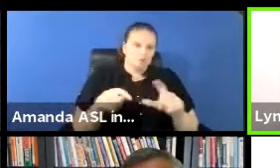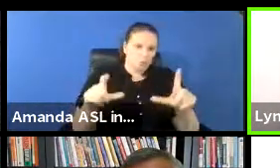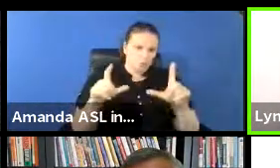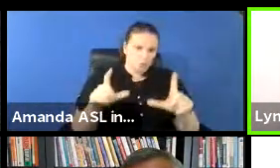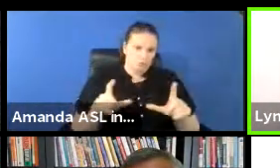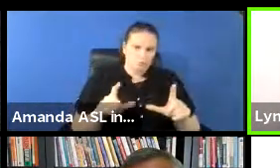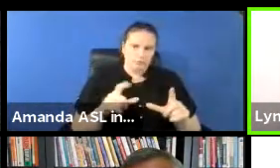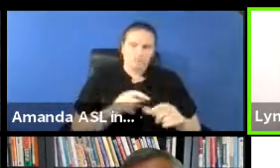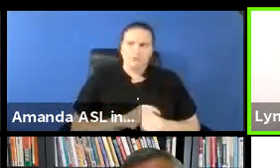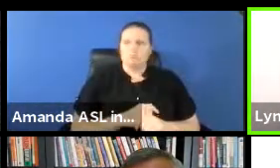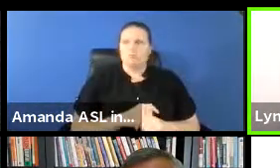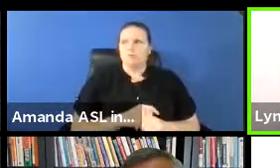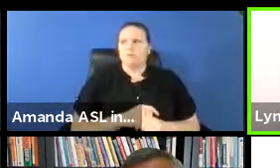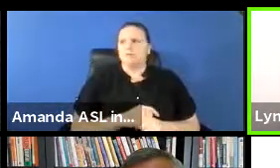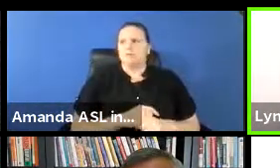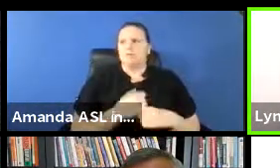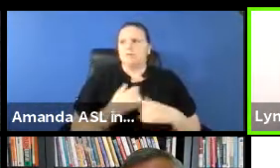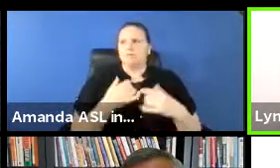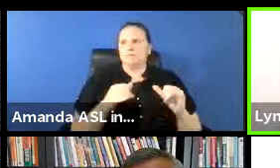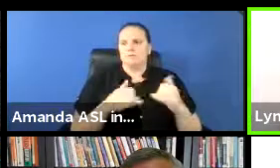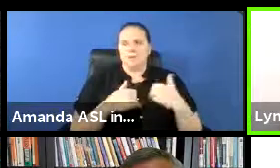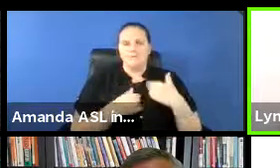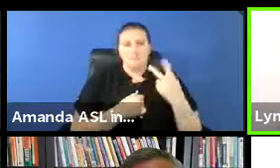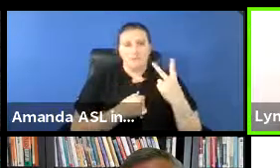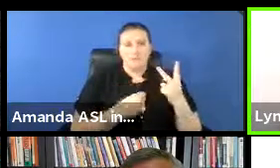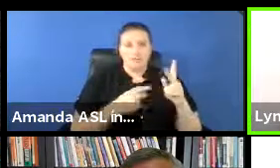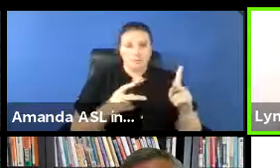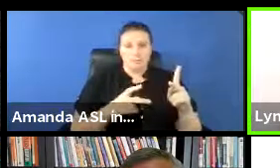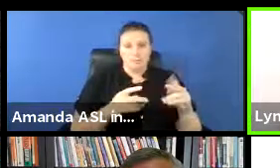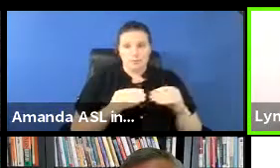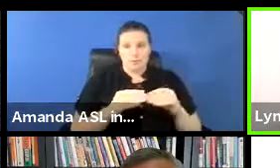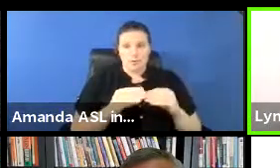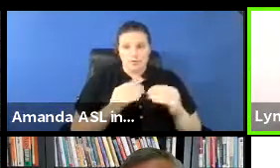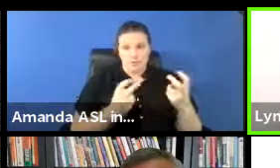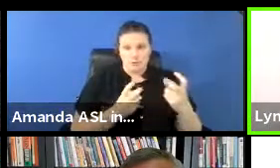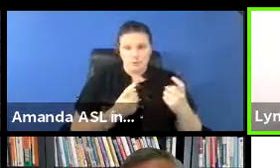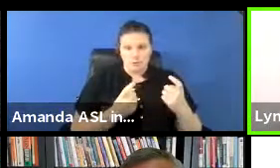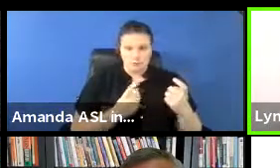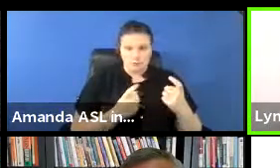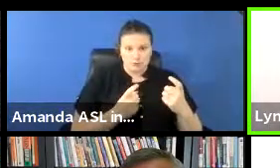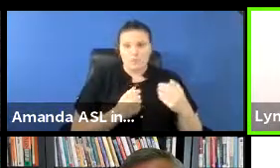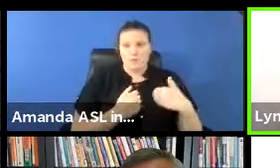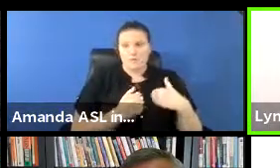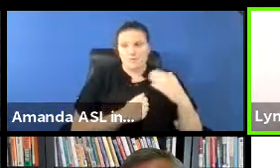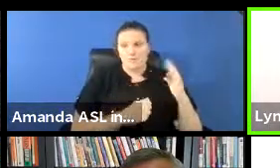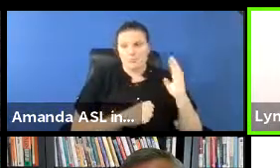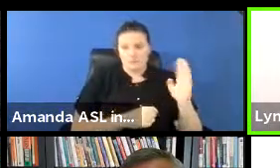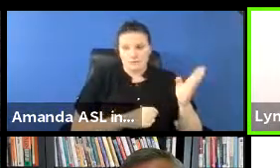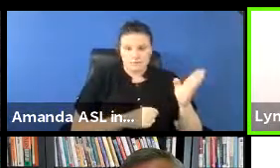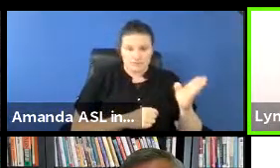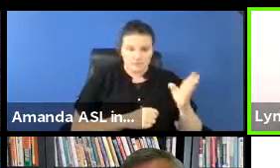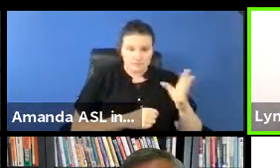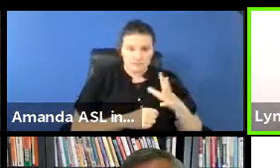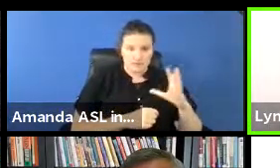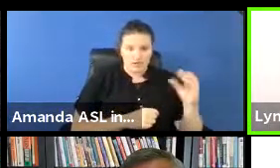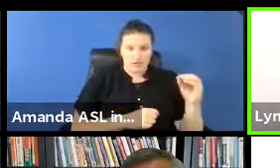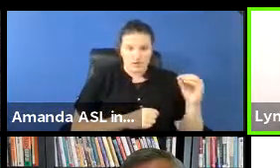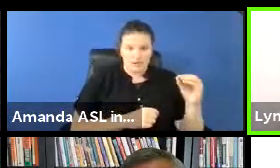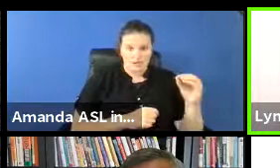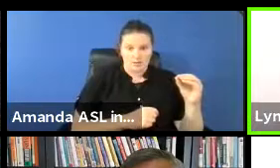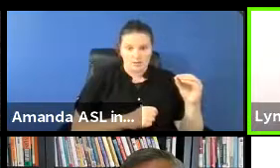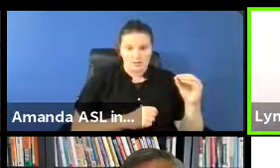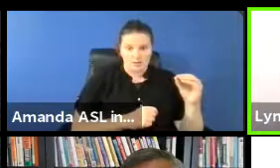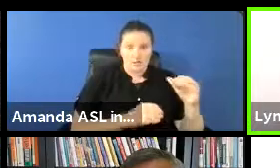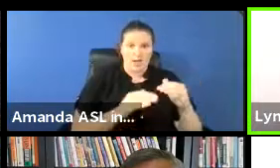we still have a presentation. We have 2 people who still have more questions. We have a presentation on the